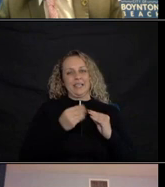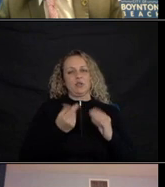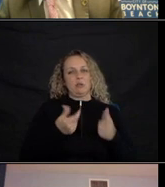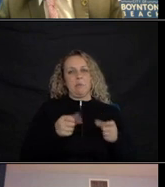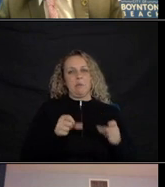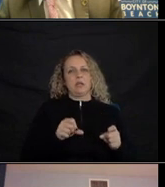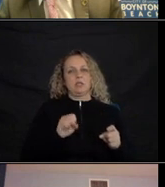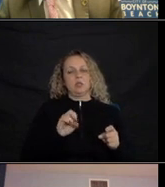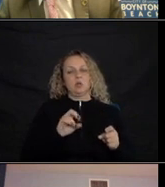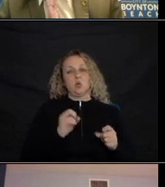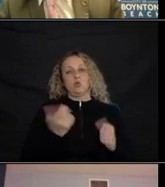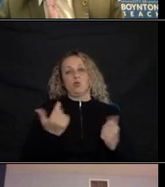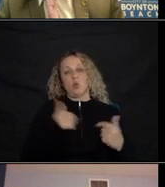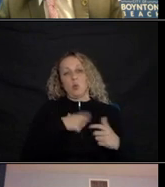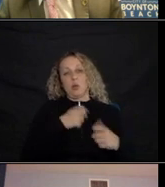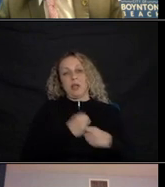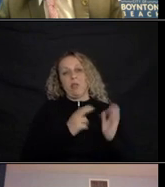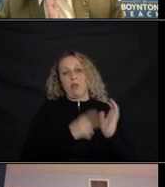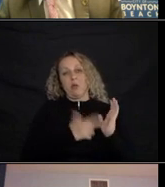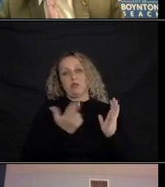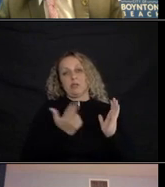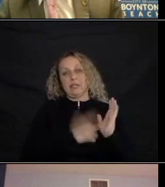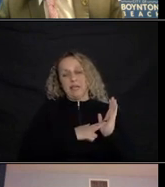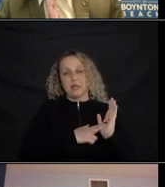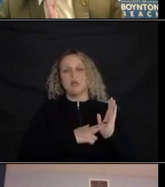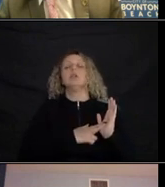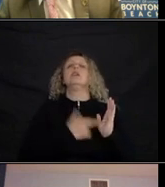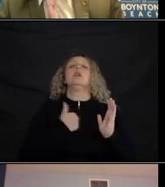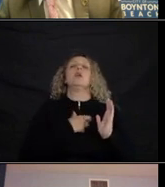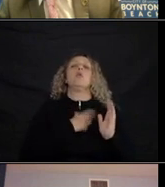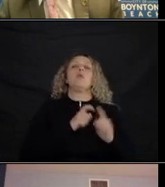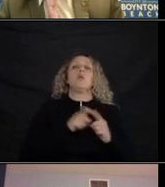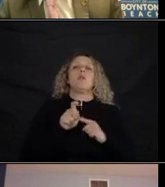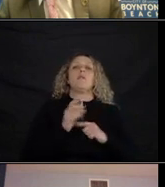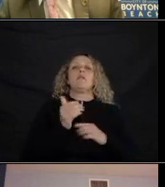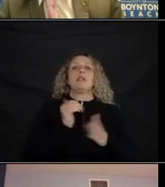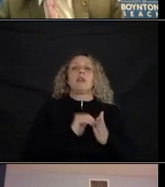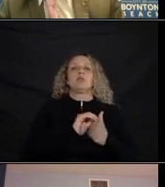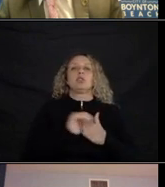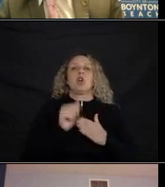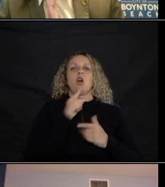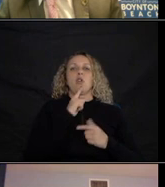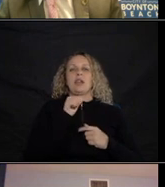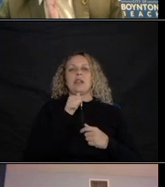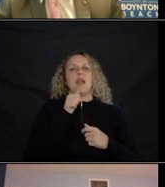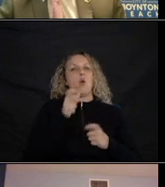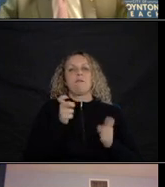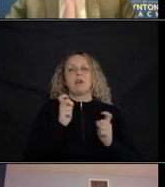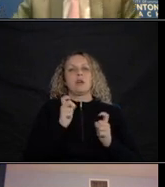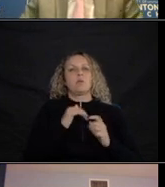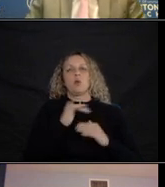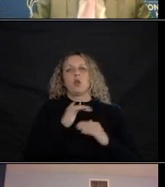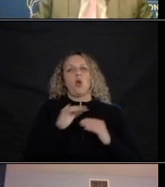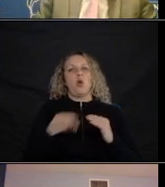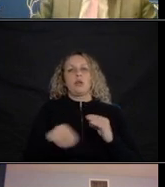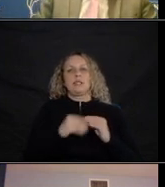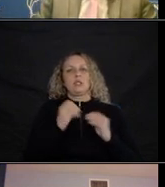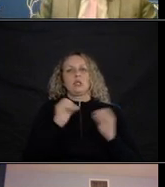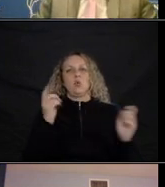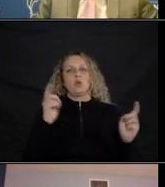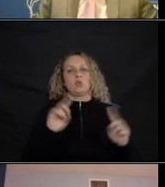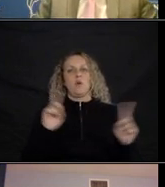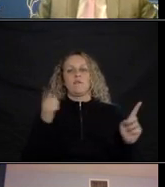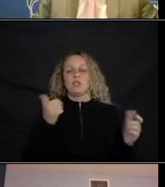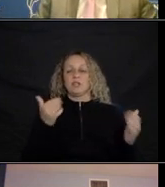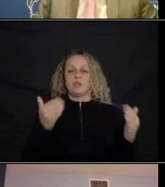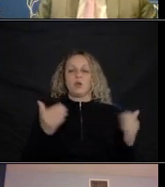deposit. So as soon as we get the contract signed, we'll wire over $15,000, and that's non-refundable with no contingencies whatsoever, just to get